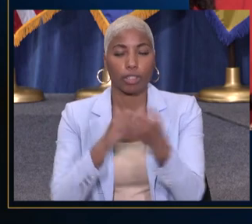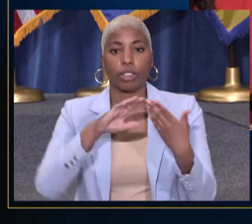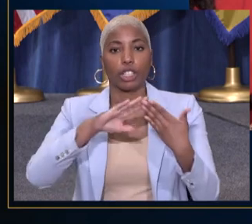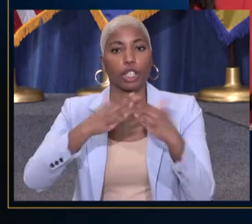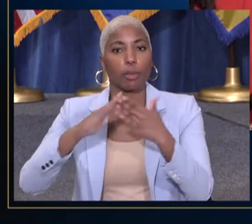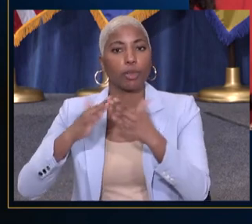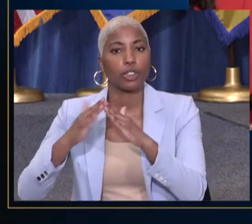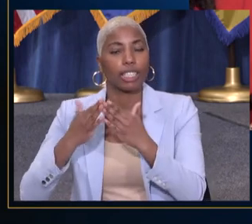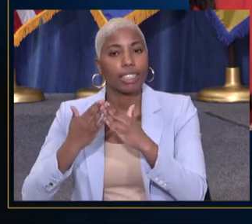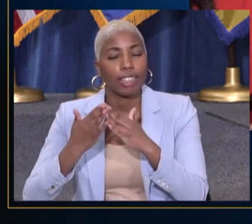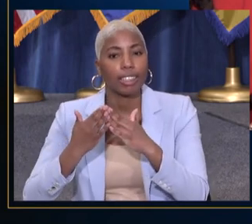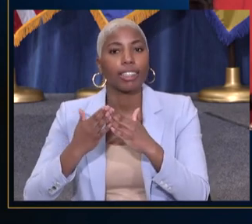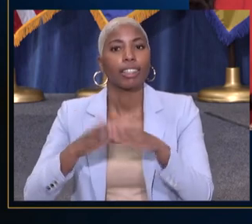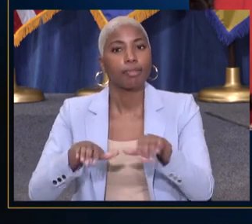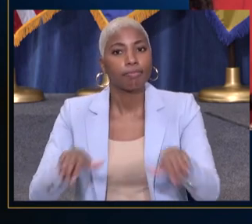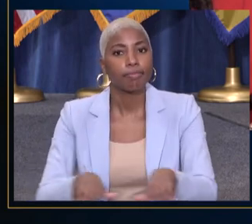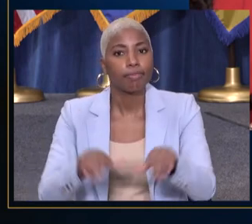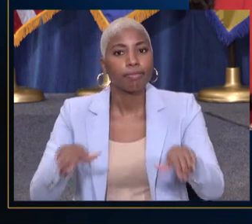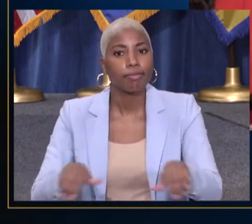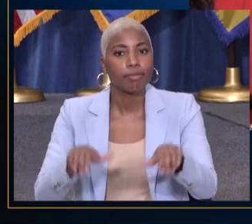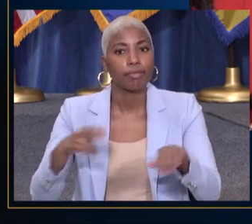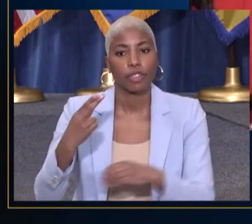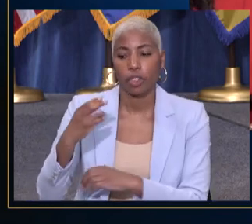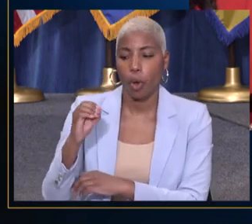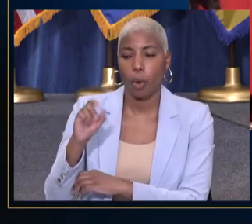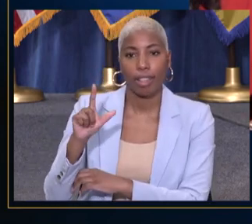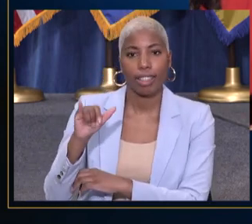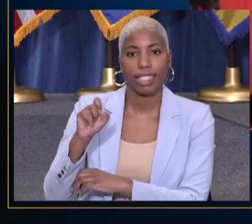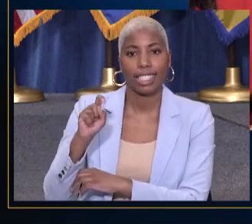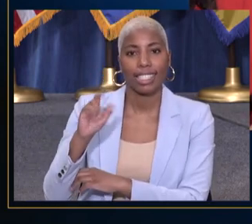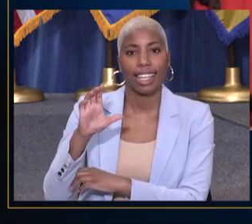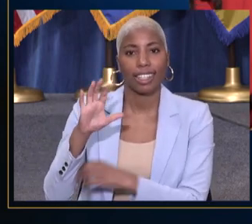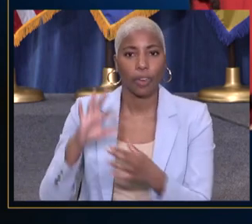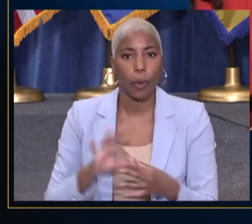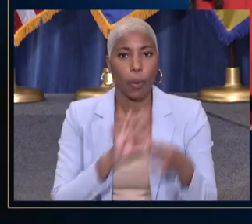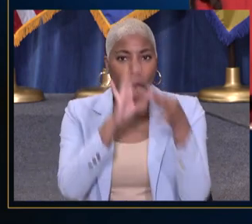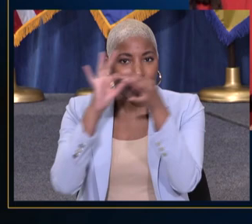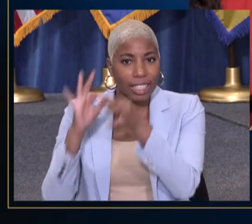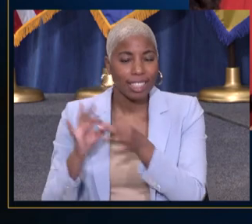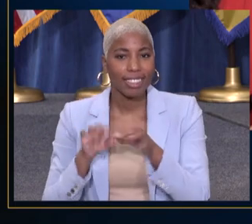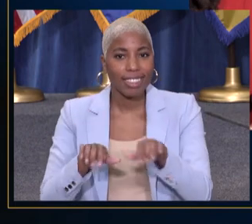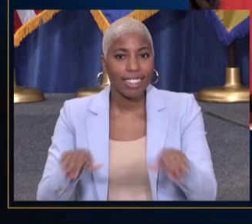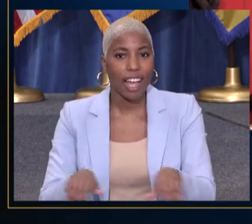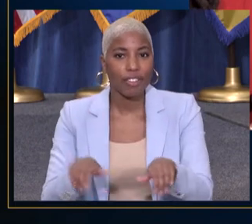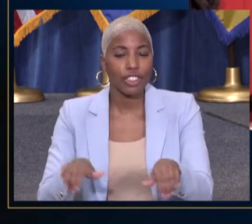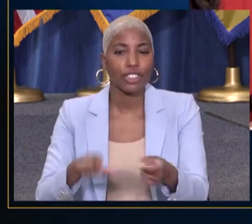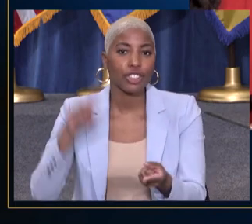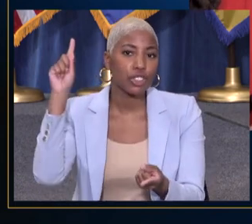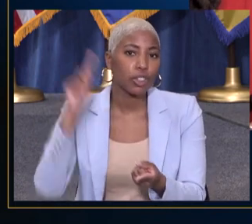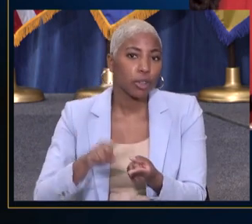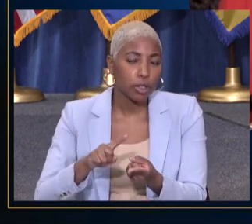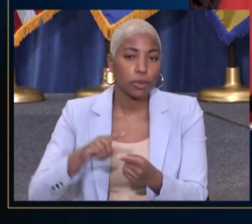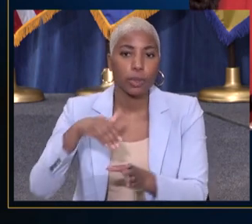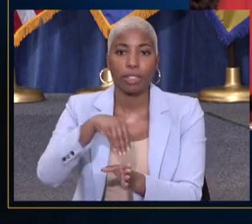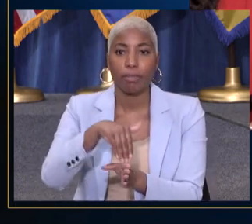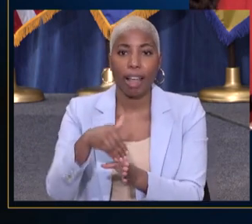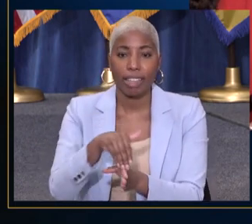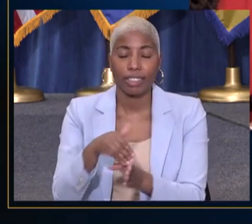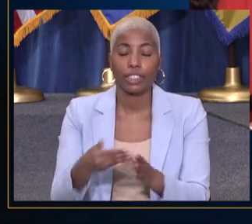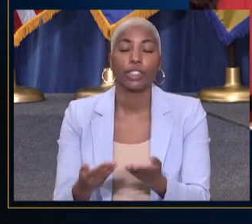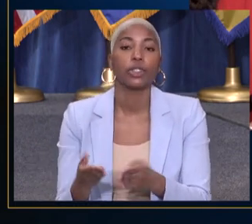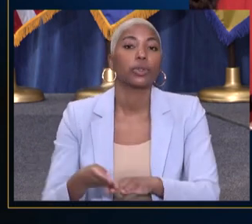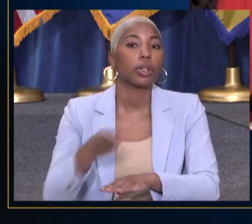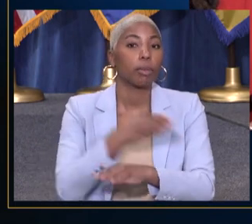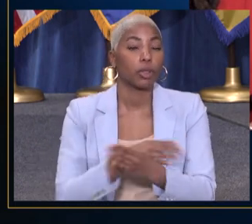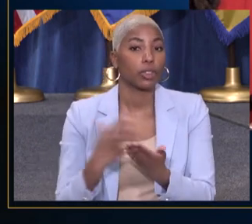community efforts, holistic efforts, efforts to reduce implicit bias, to improve data collection and